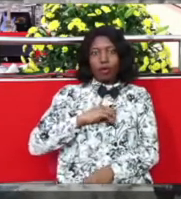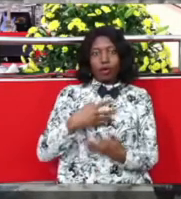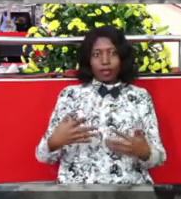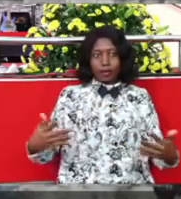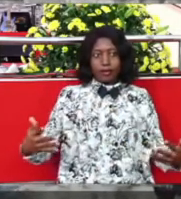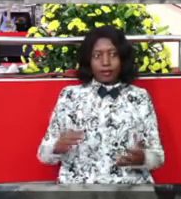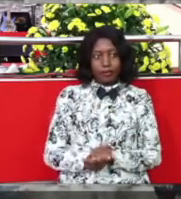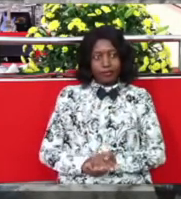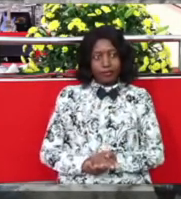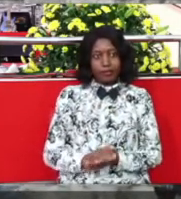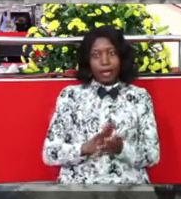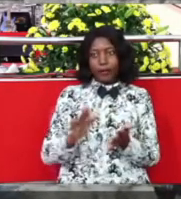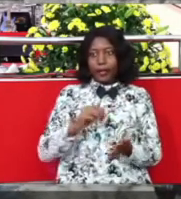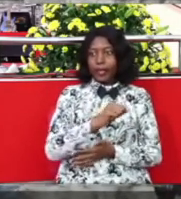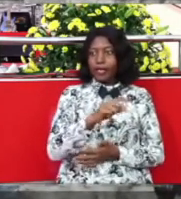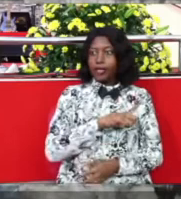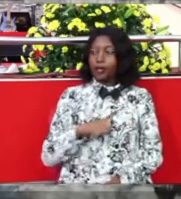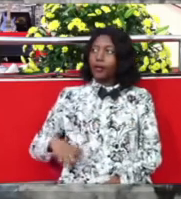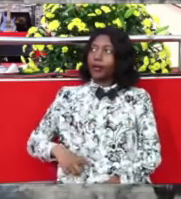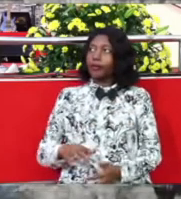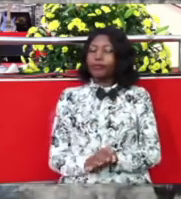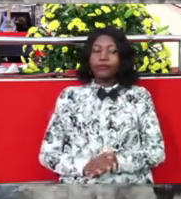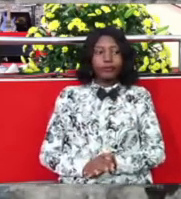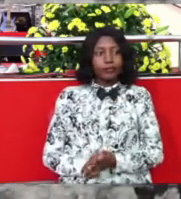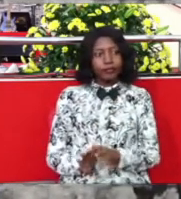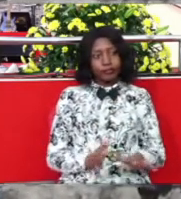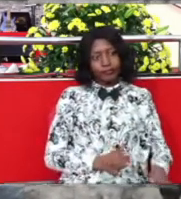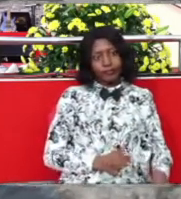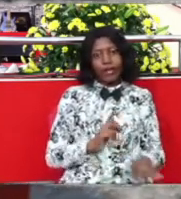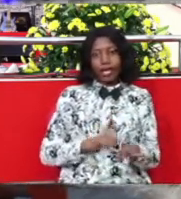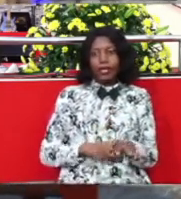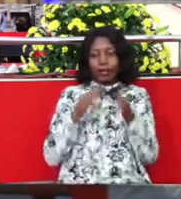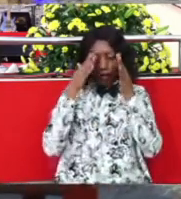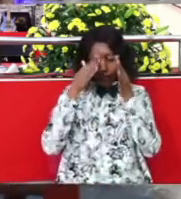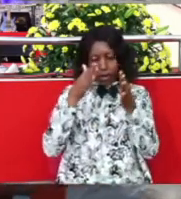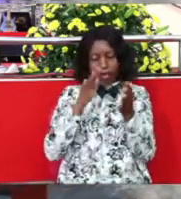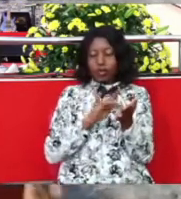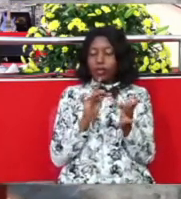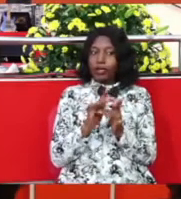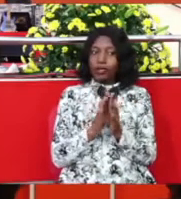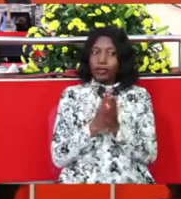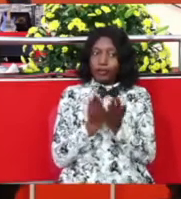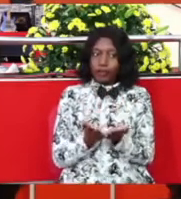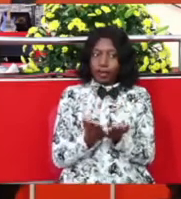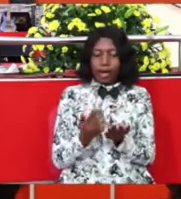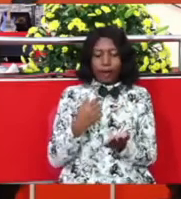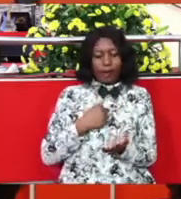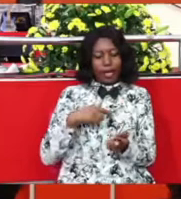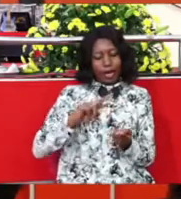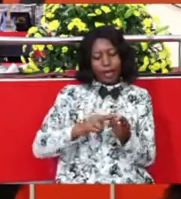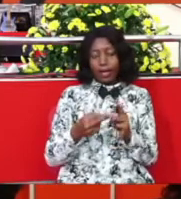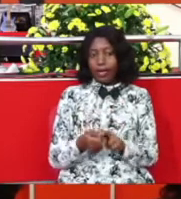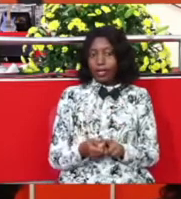Amen. Now, when I look at that scripture, I'm trying to relate it with our day-to-day life. Ninapotazamia andiko